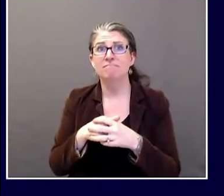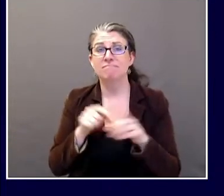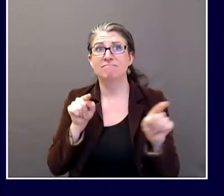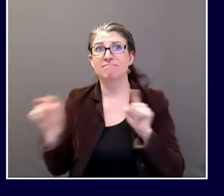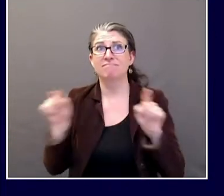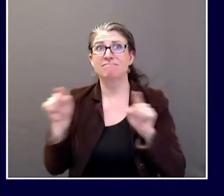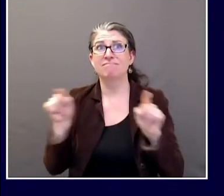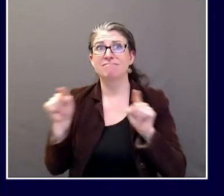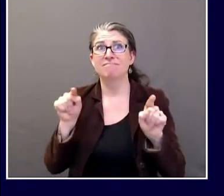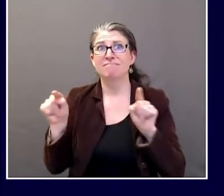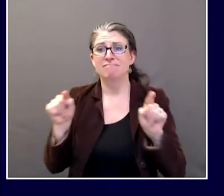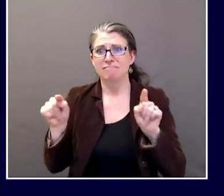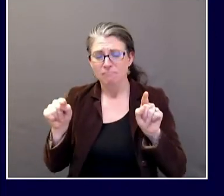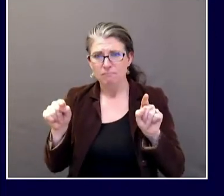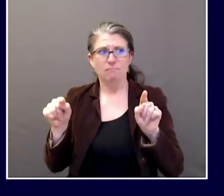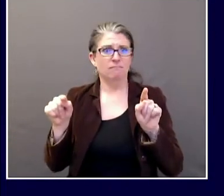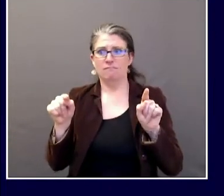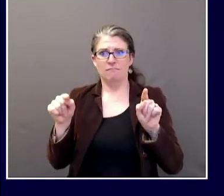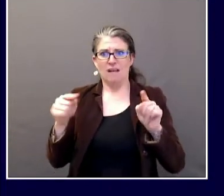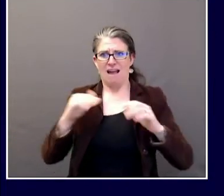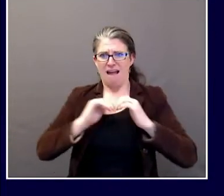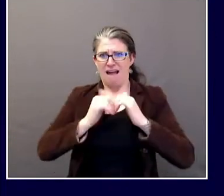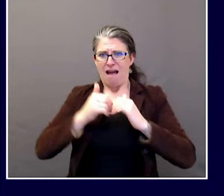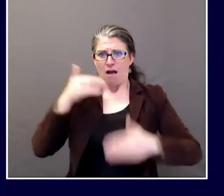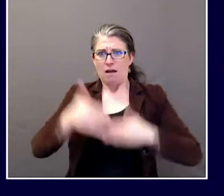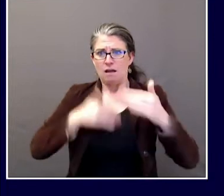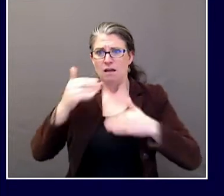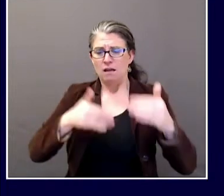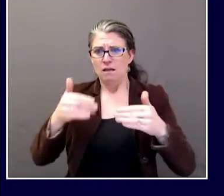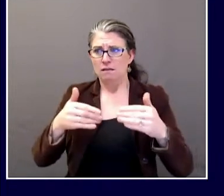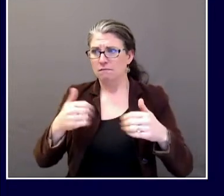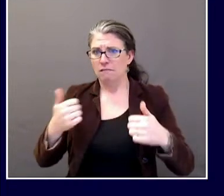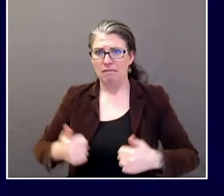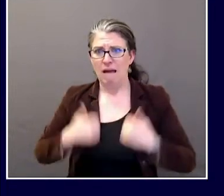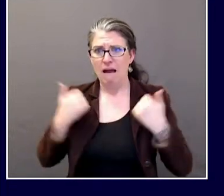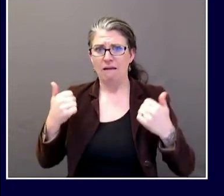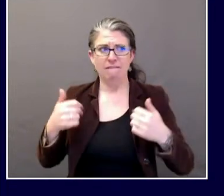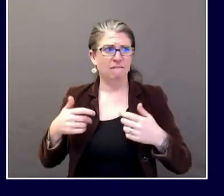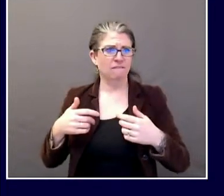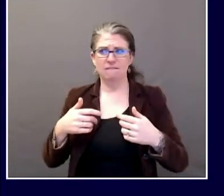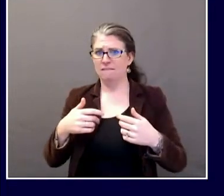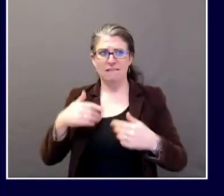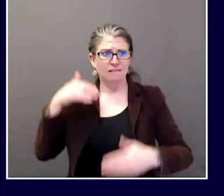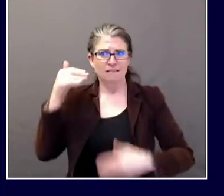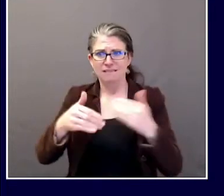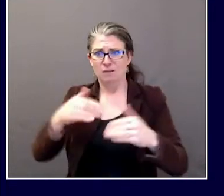Turning now to cases. Right now in Maine, there are a total of